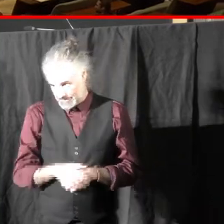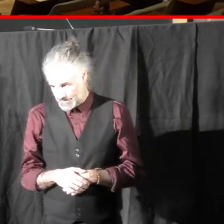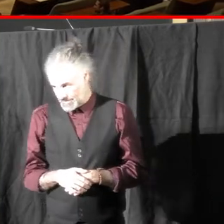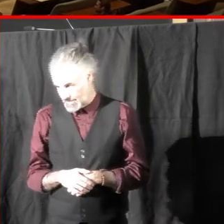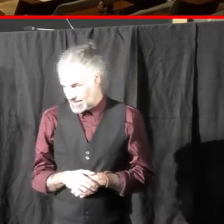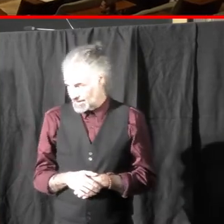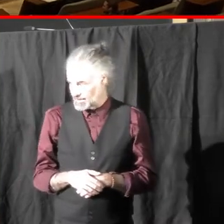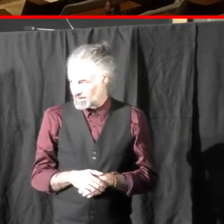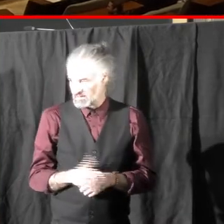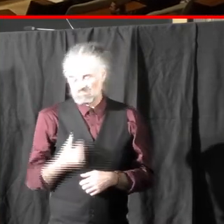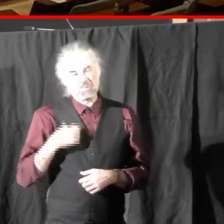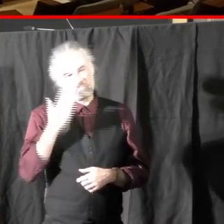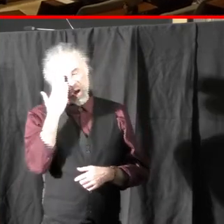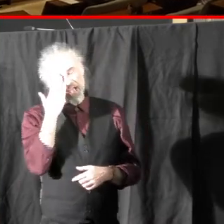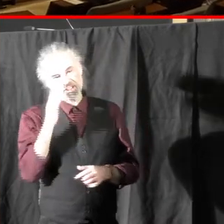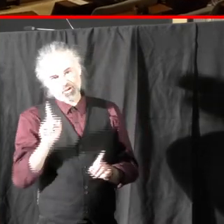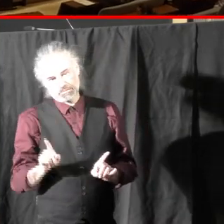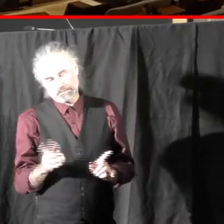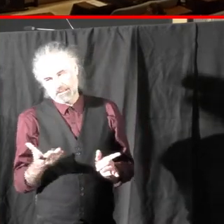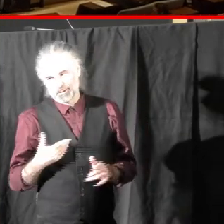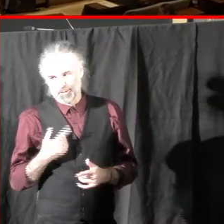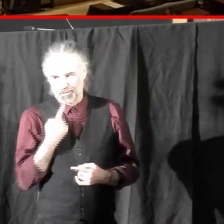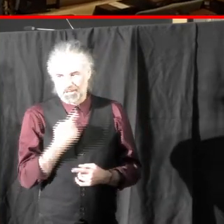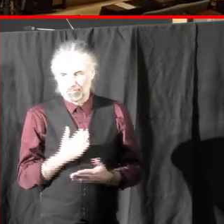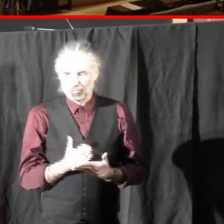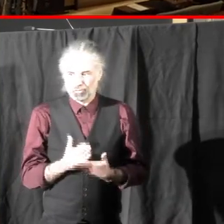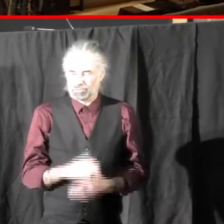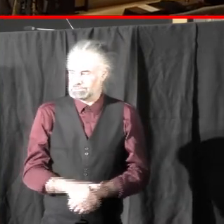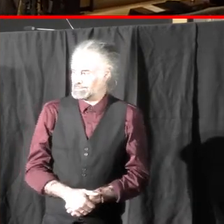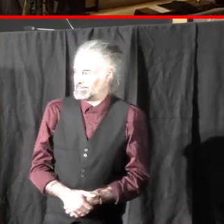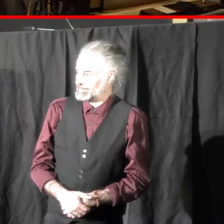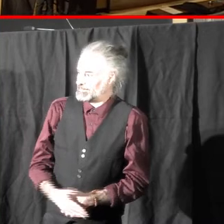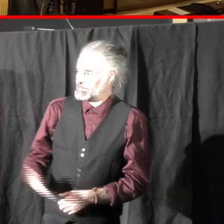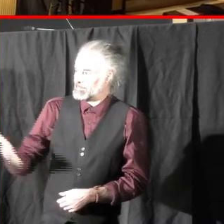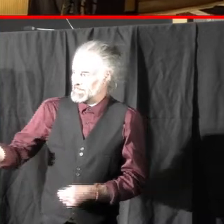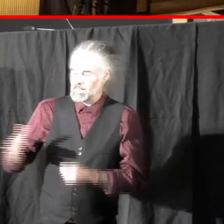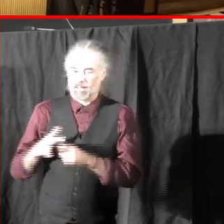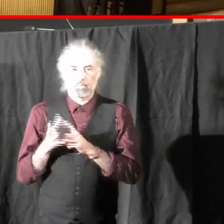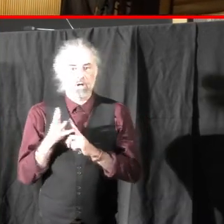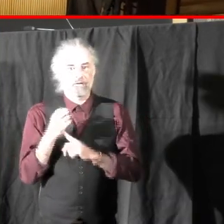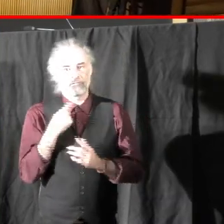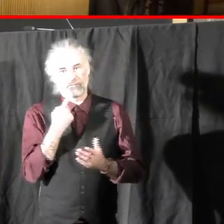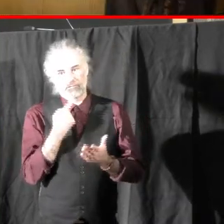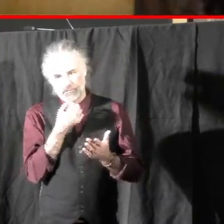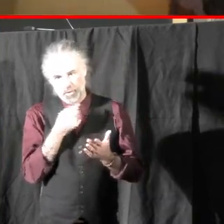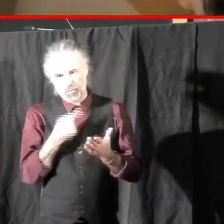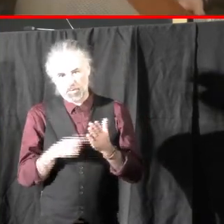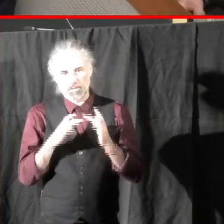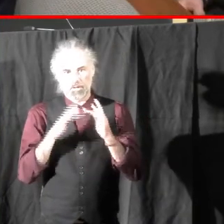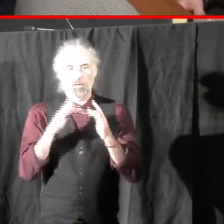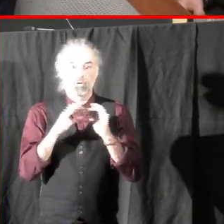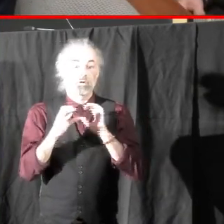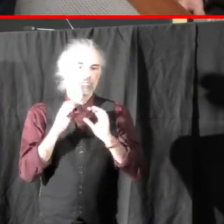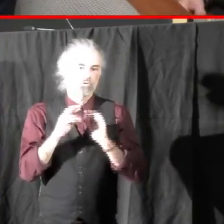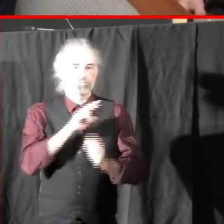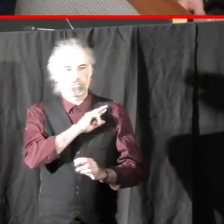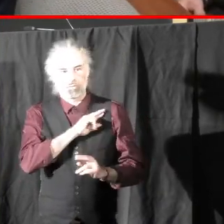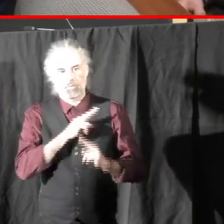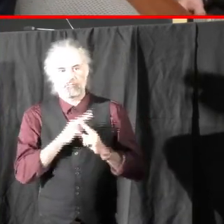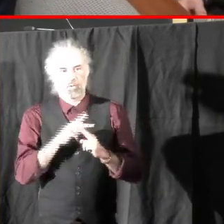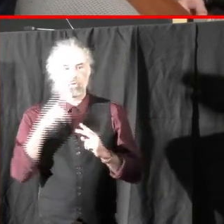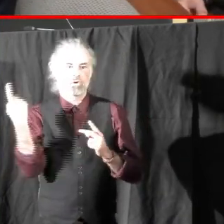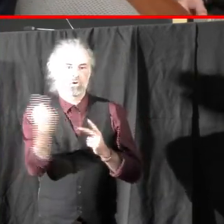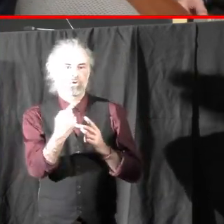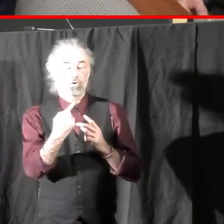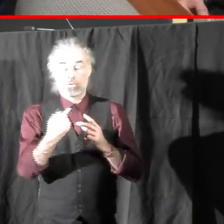Well, I'm a bit biased, but yeah. Okay, to Paul next. Okay, I've got a couple of comments here from online. Communication is the responsibility of the